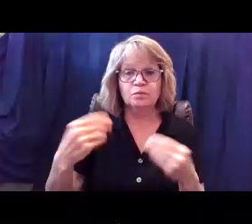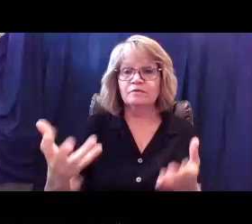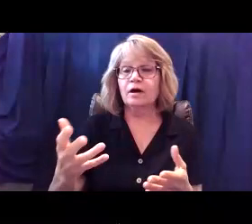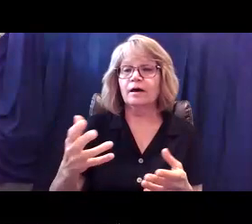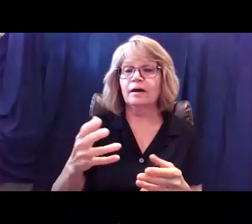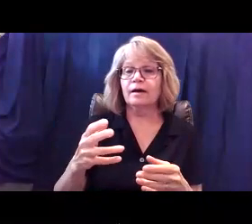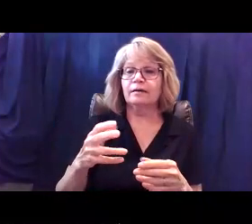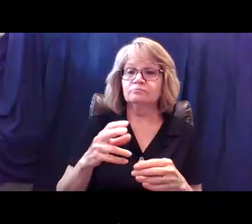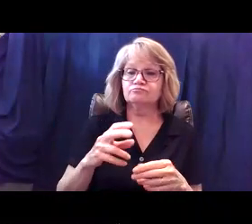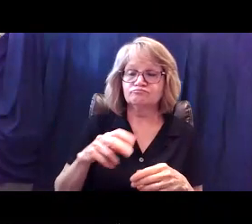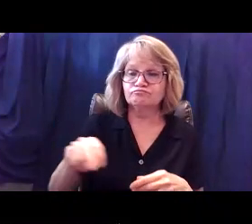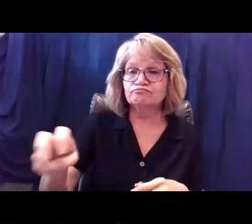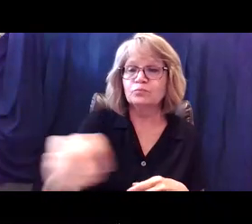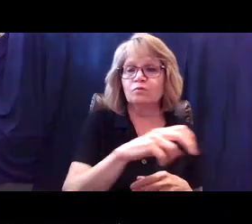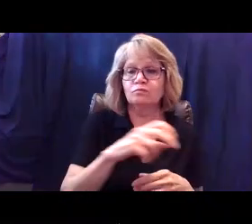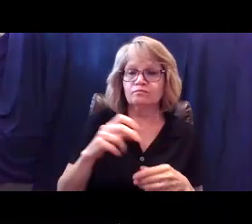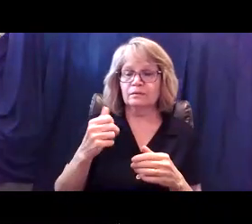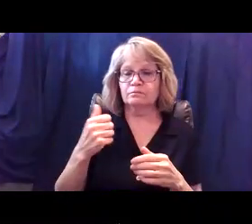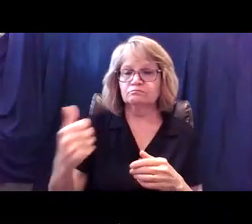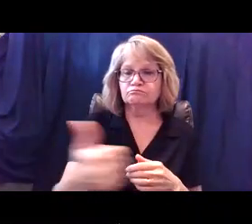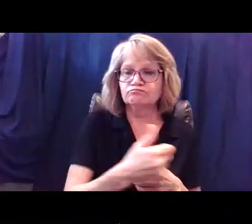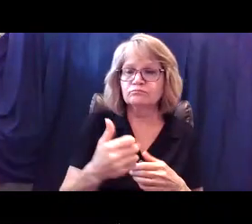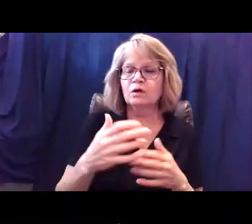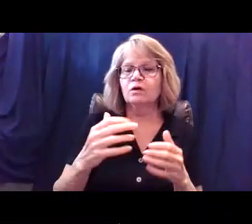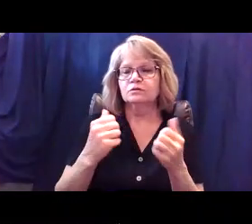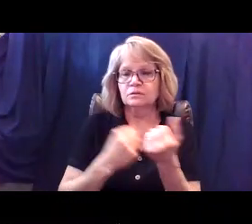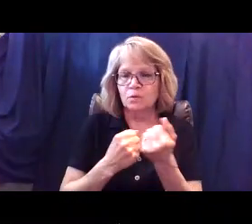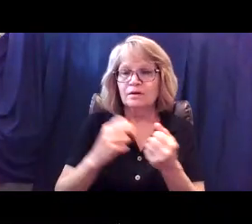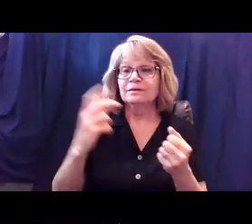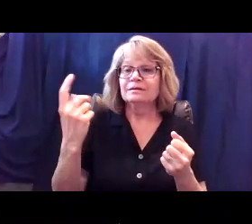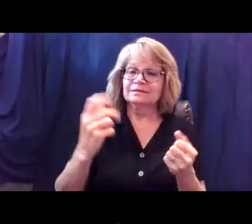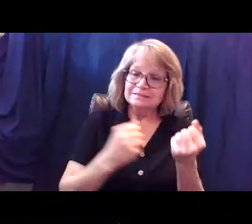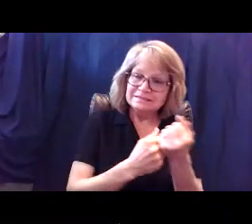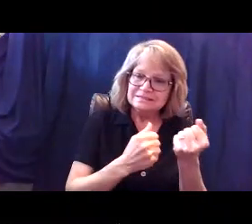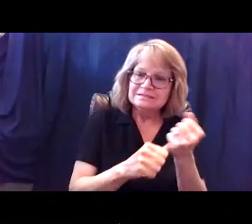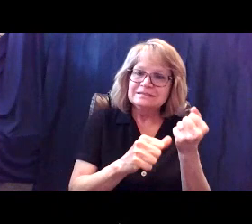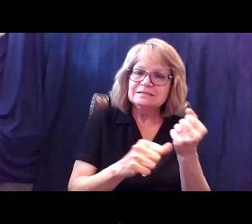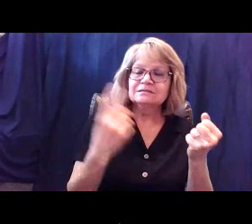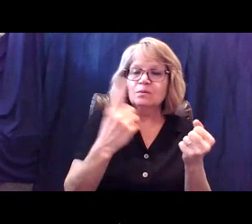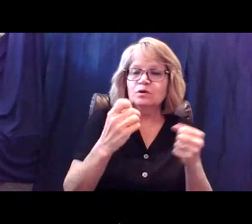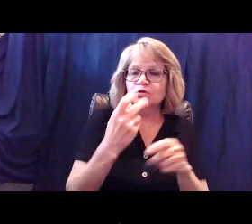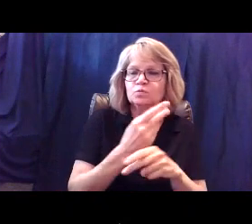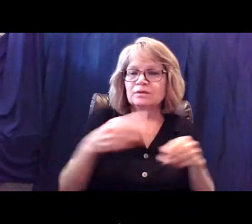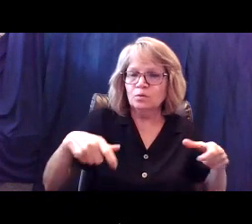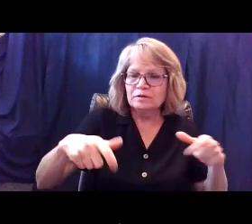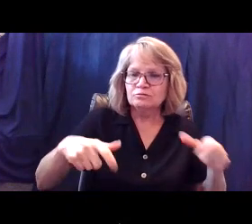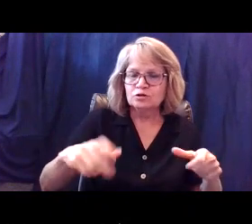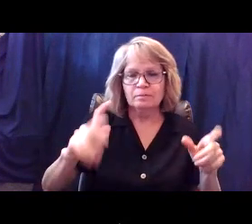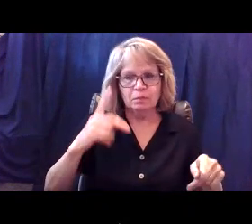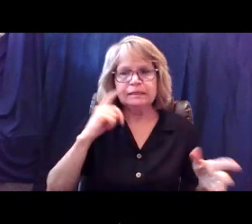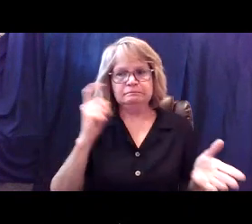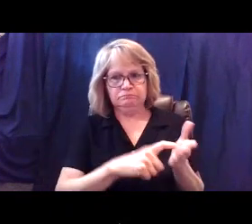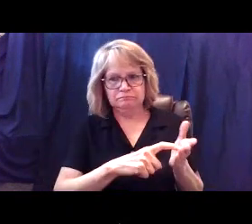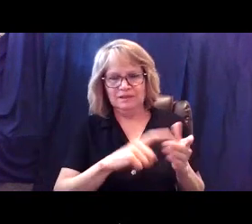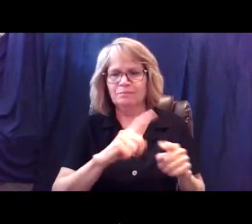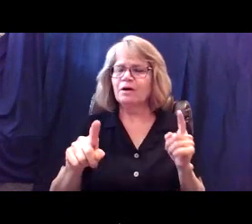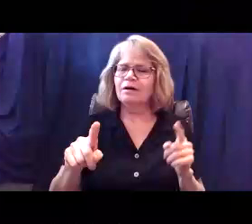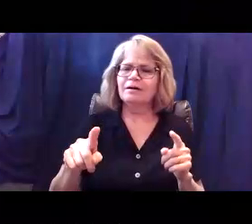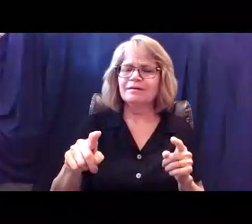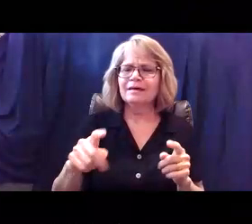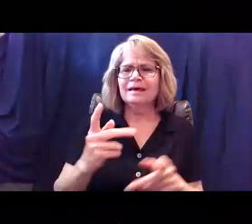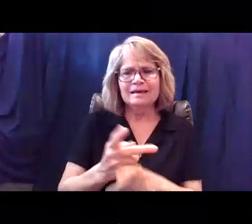mobility support, assistance to someone who's using a wheelchair, that's a very visible thing. But oftentimes the care and support that an assistance